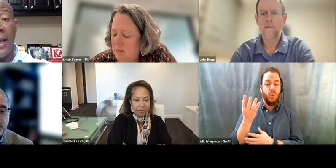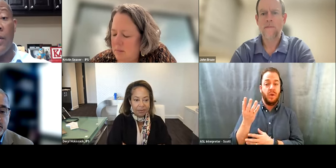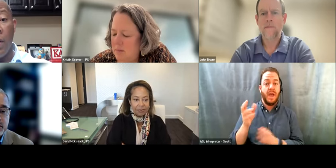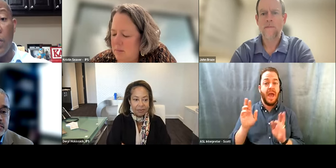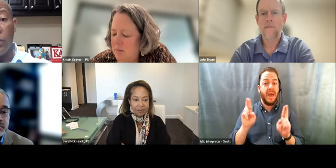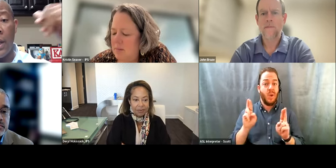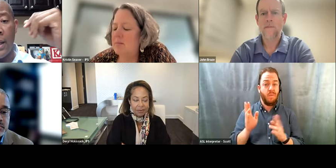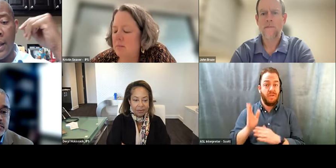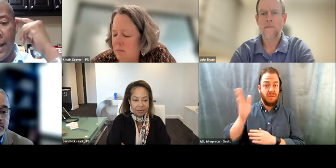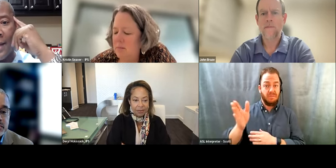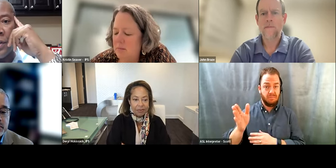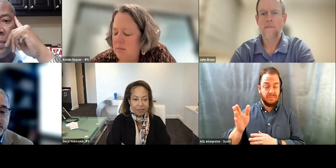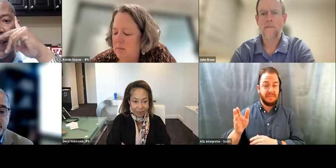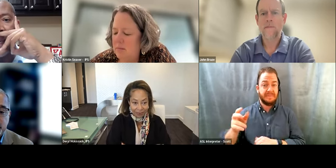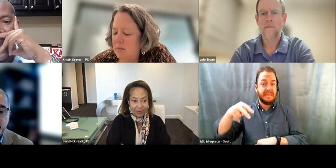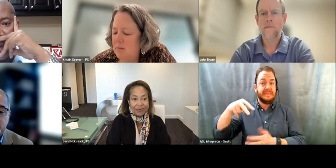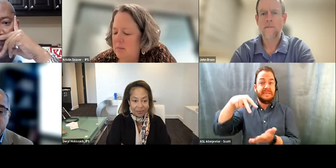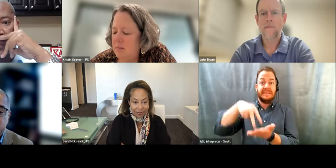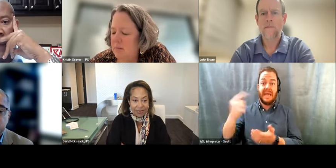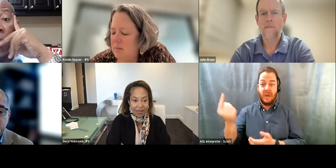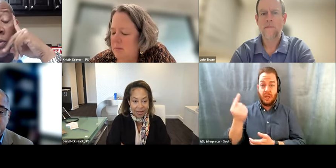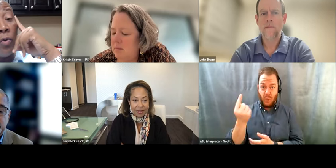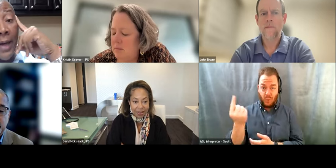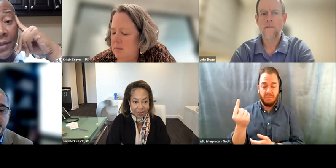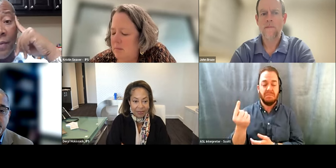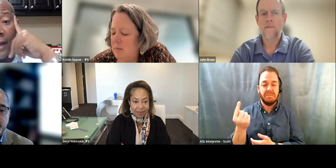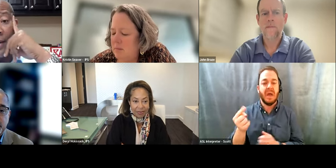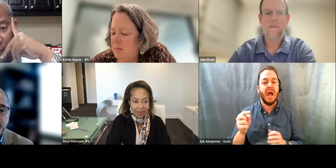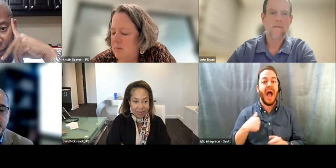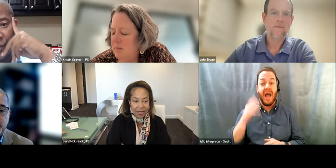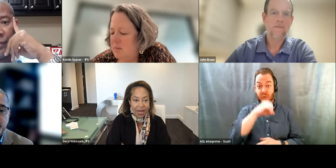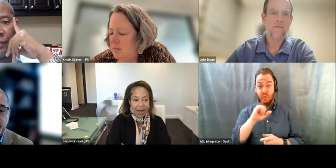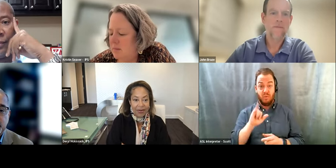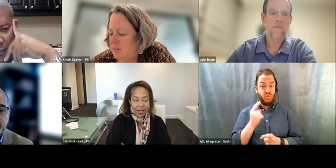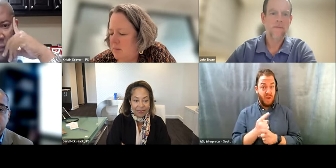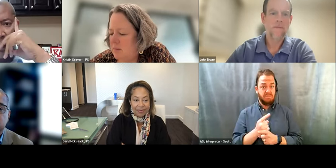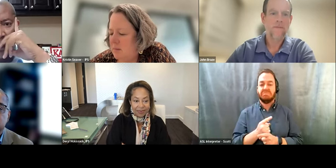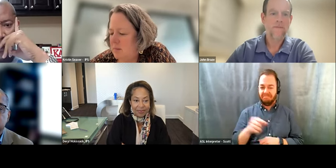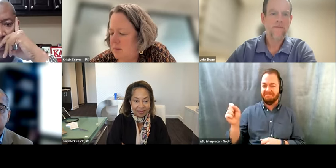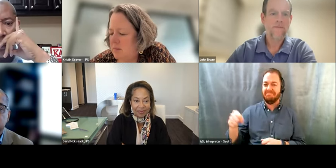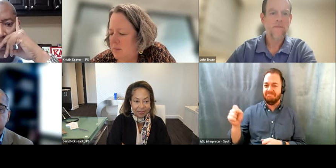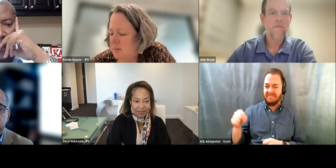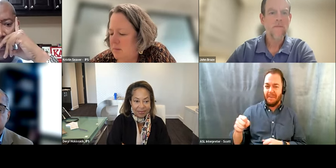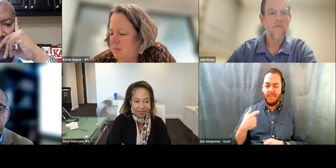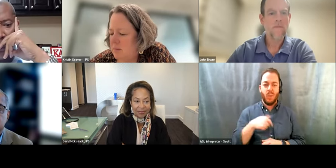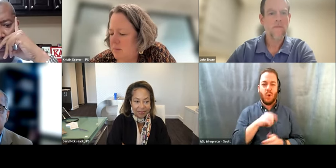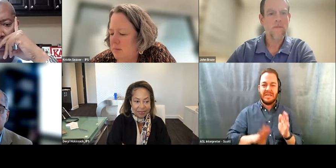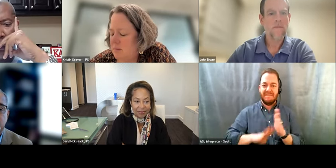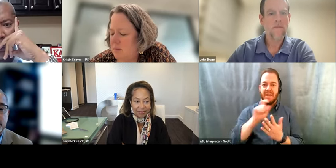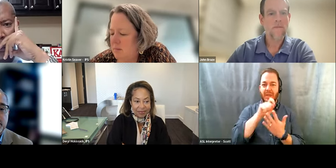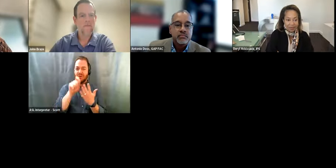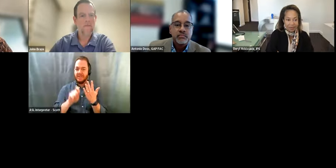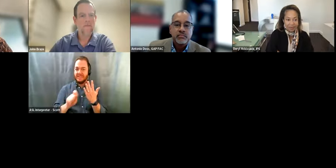be able to stand on their own. That should be the end game. I'm assuming that's correct, right? That is. We're developing the criteria for